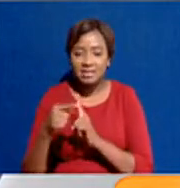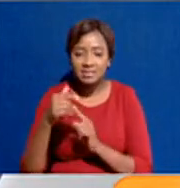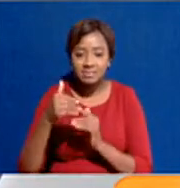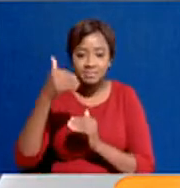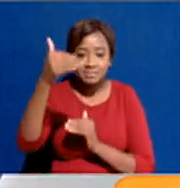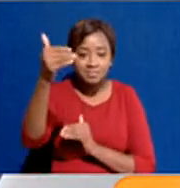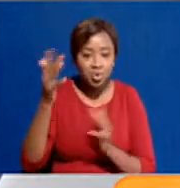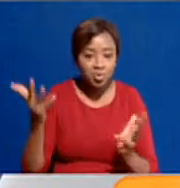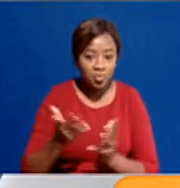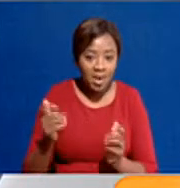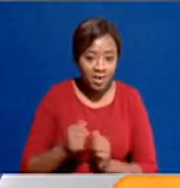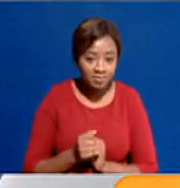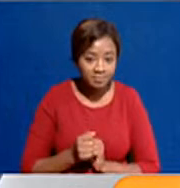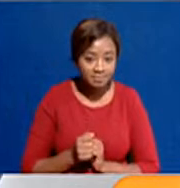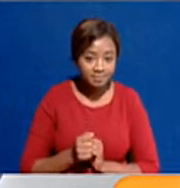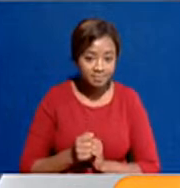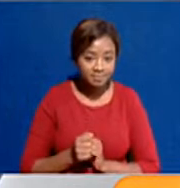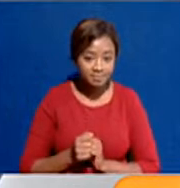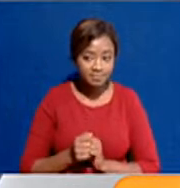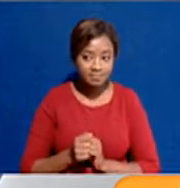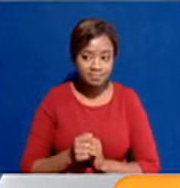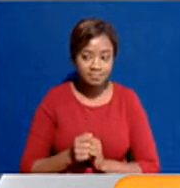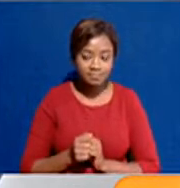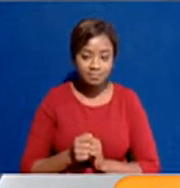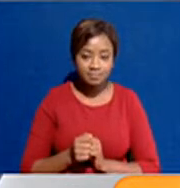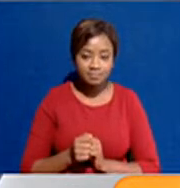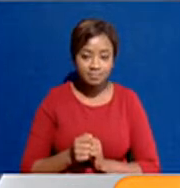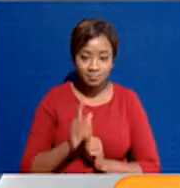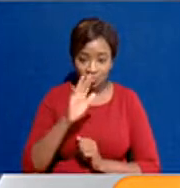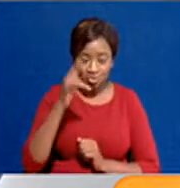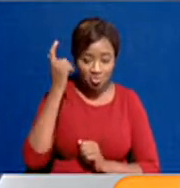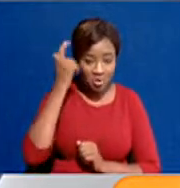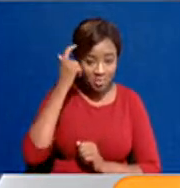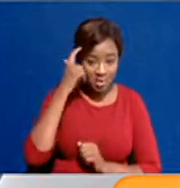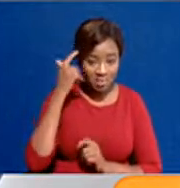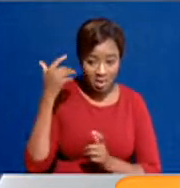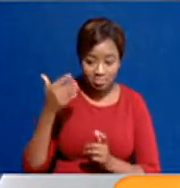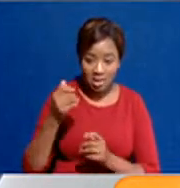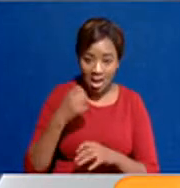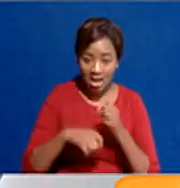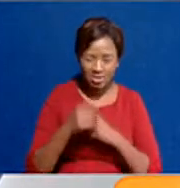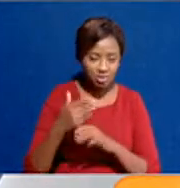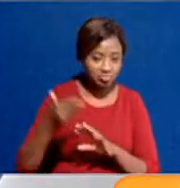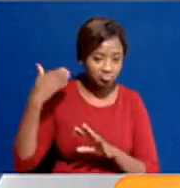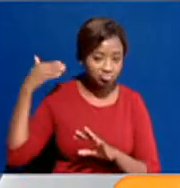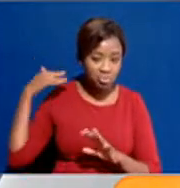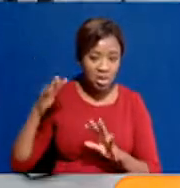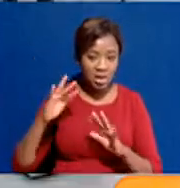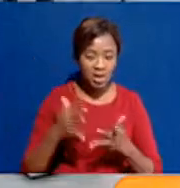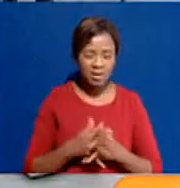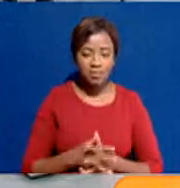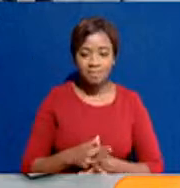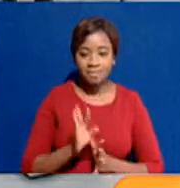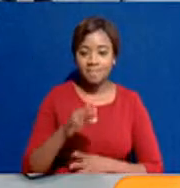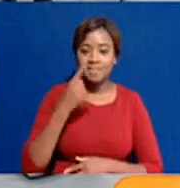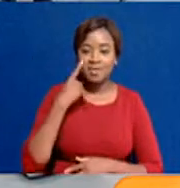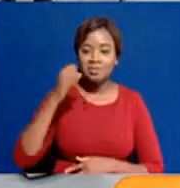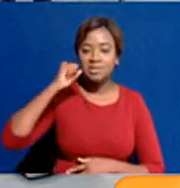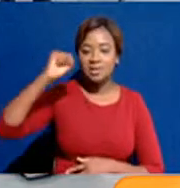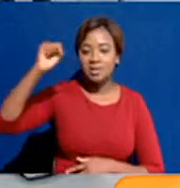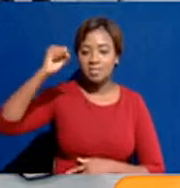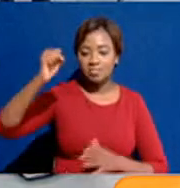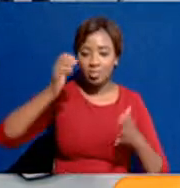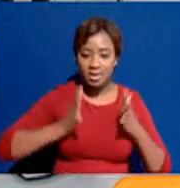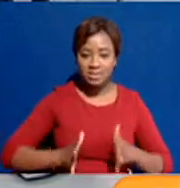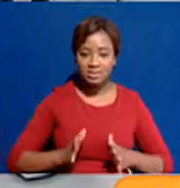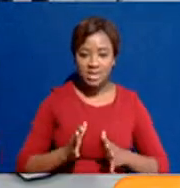Are you aware of anything we made one millennium ago to commemorate something for posterity? Yvonne, you know, actually, in 19... politicians plan